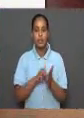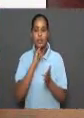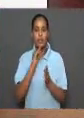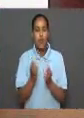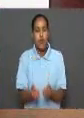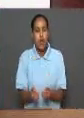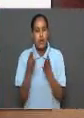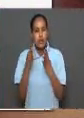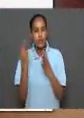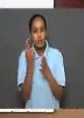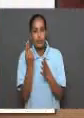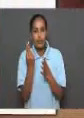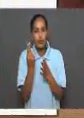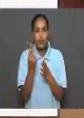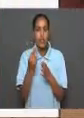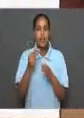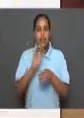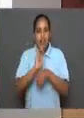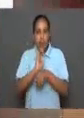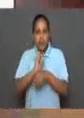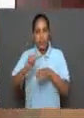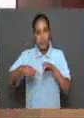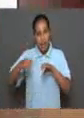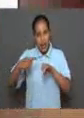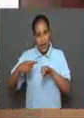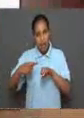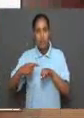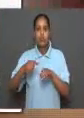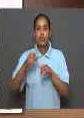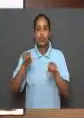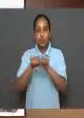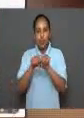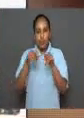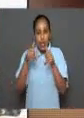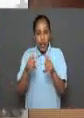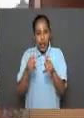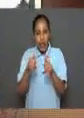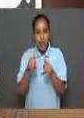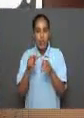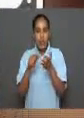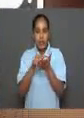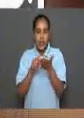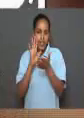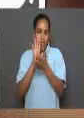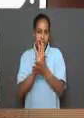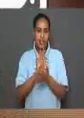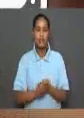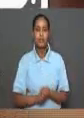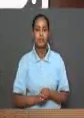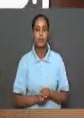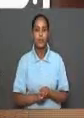is widely used in car tires, shoe heels and soles, and